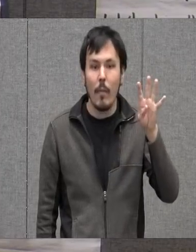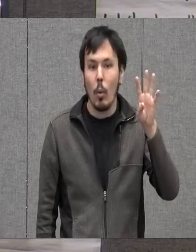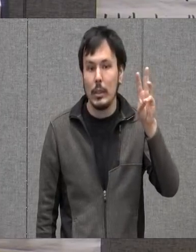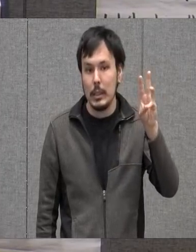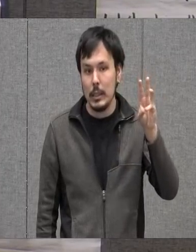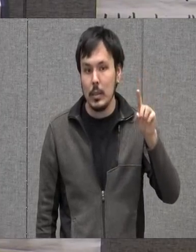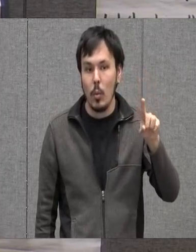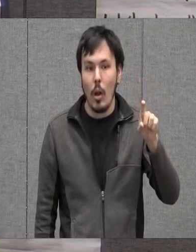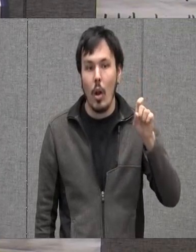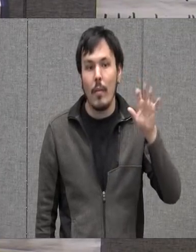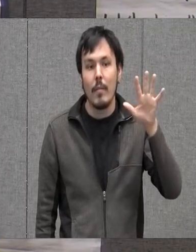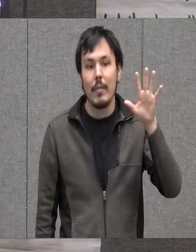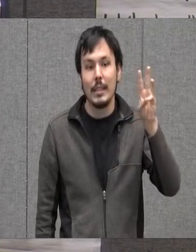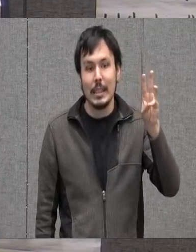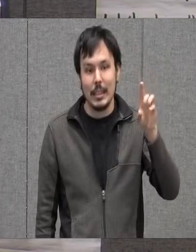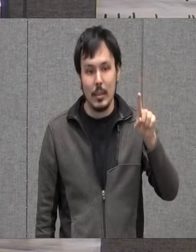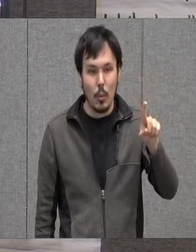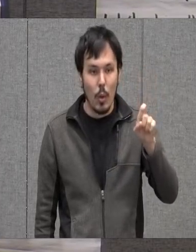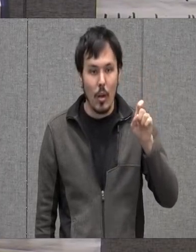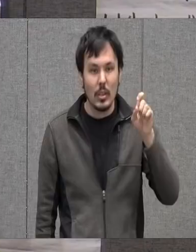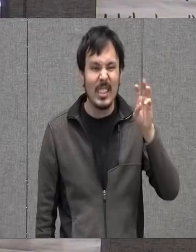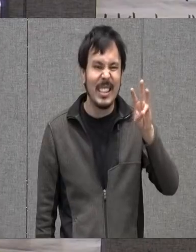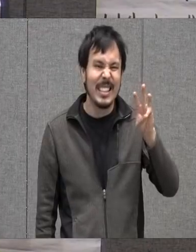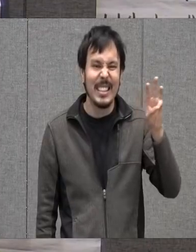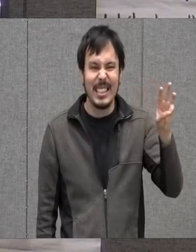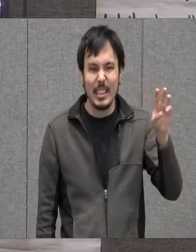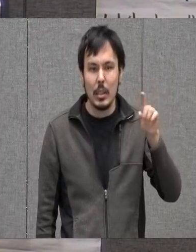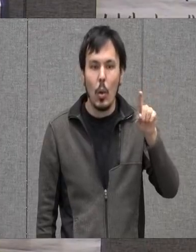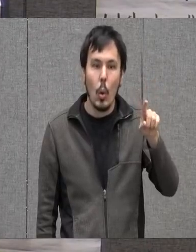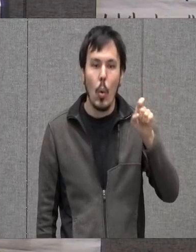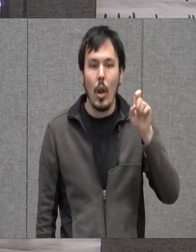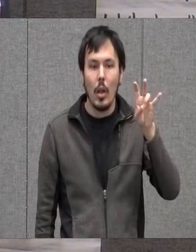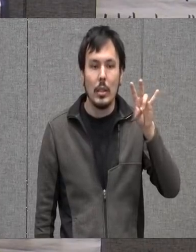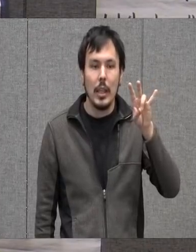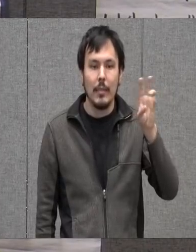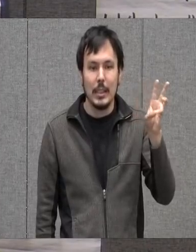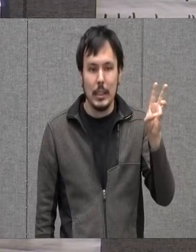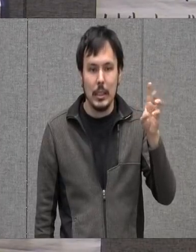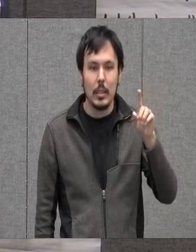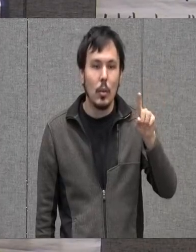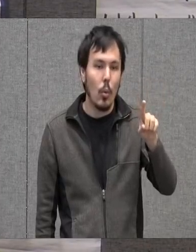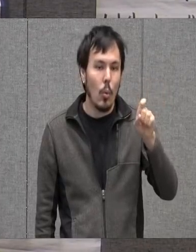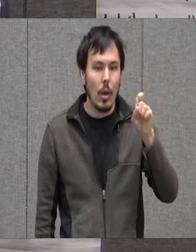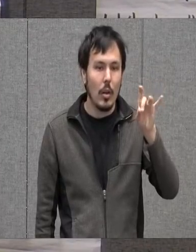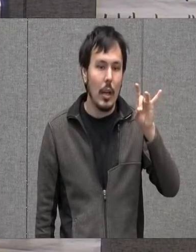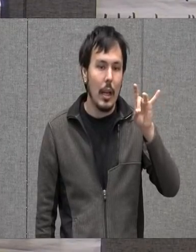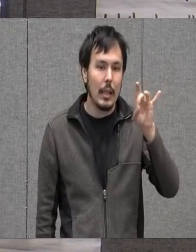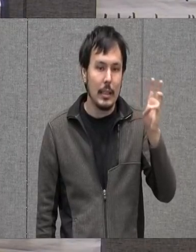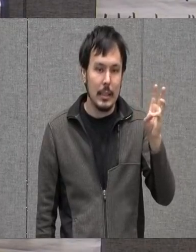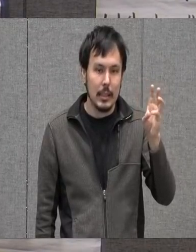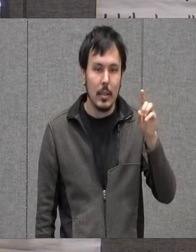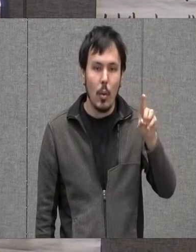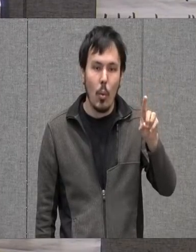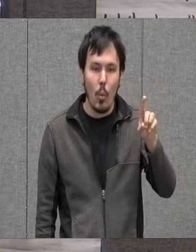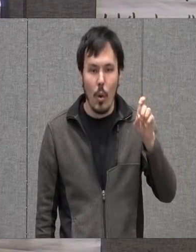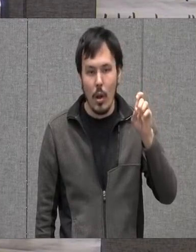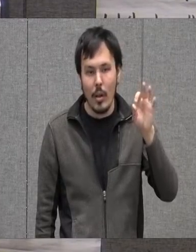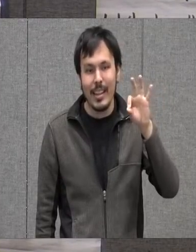146, 156, 166, 176,